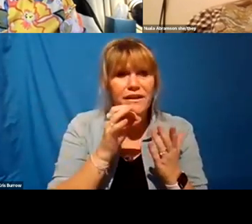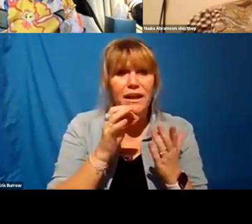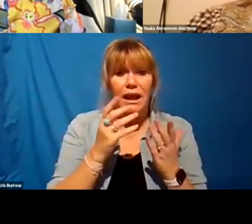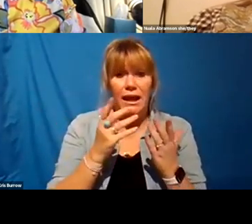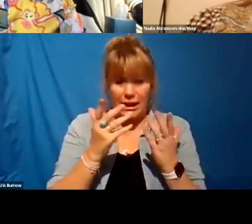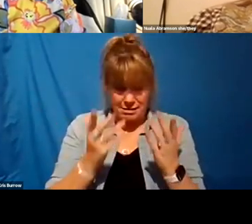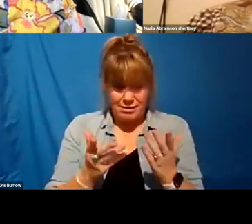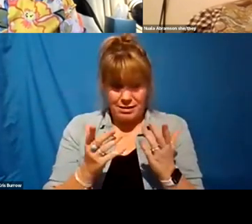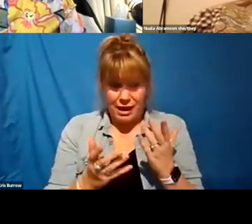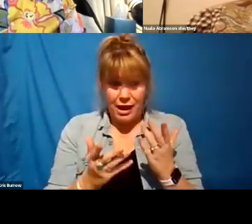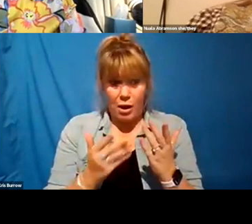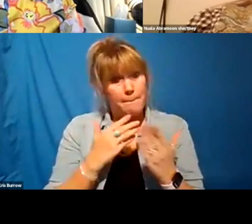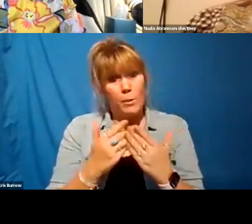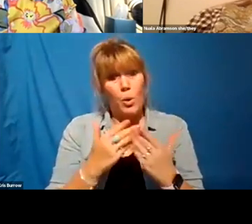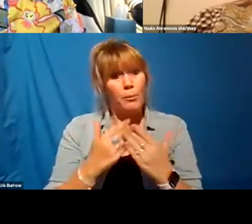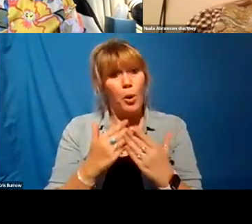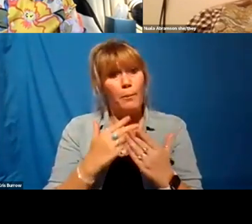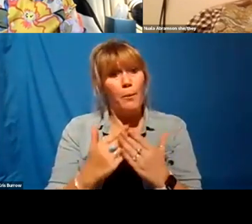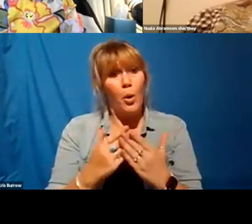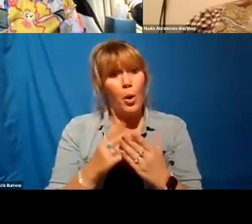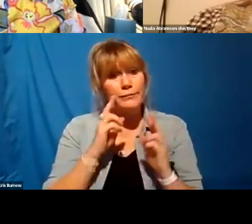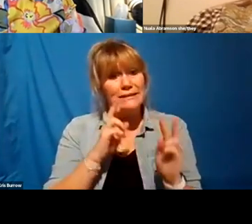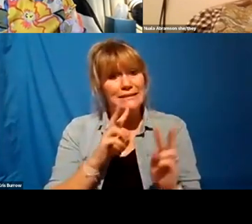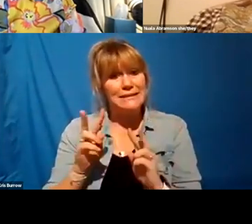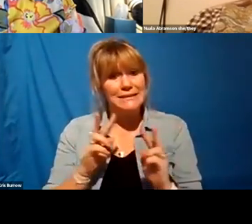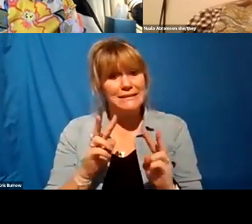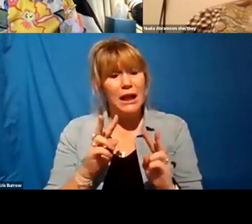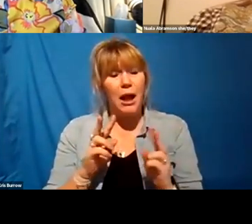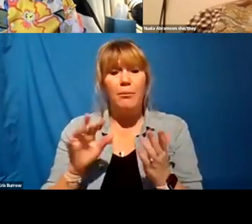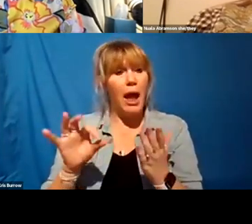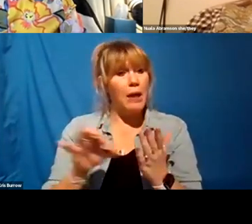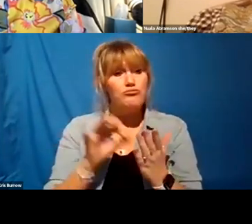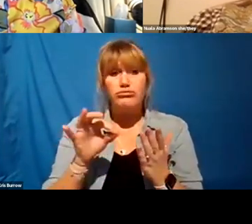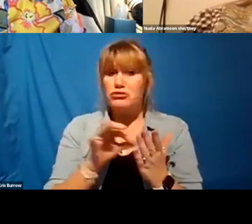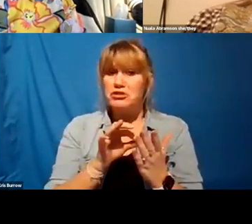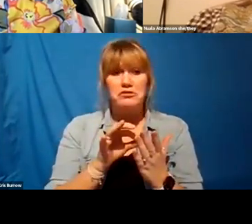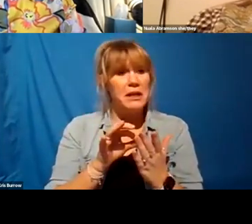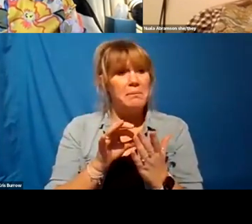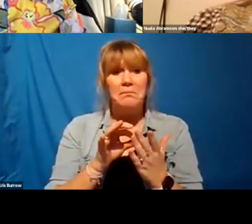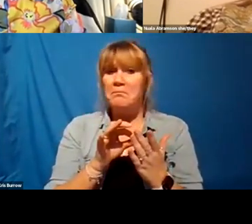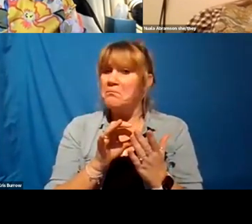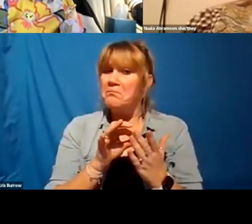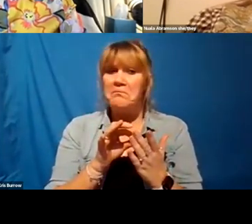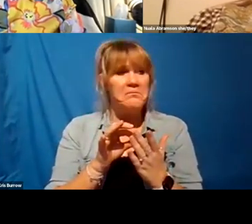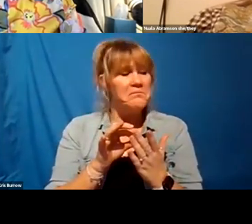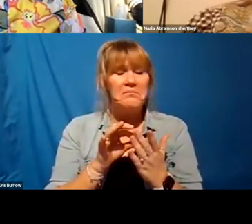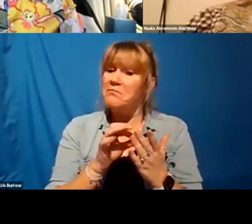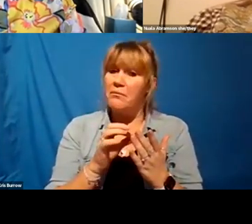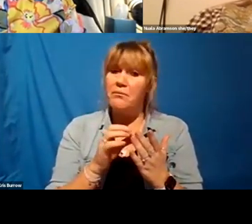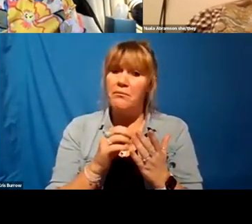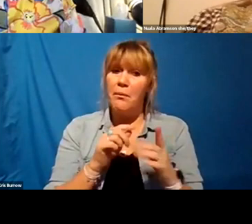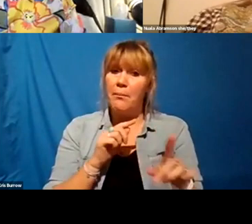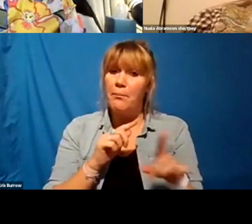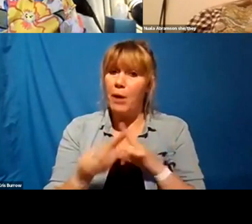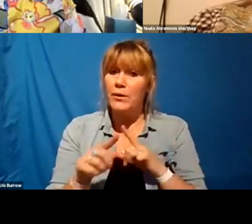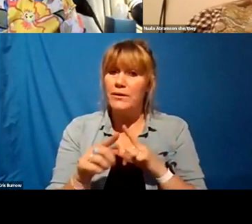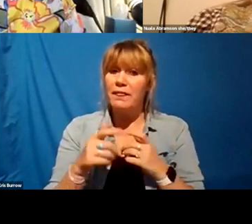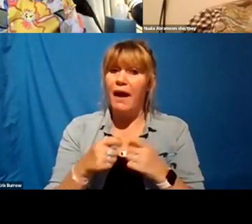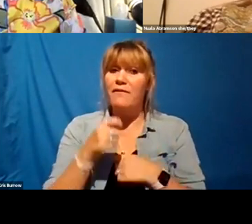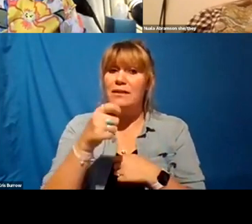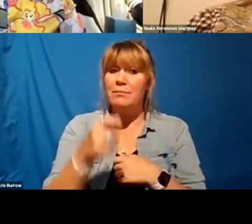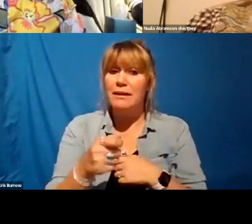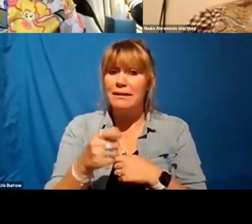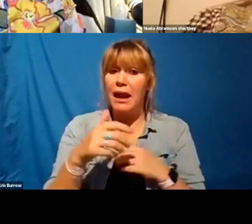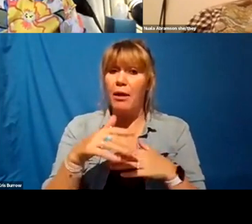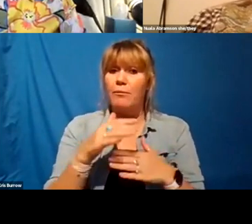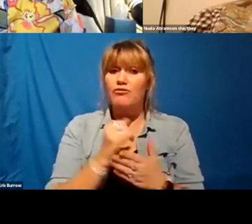now. But embroidery is really not. Most of the embroiderers I know who've submitted have been rejected.